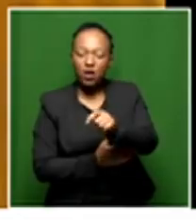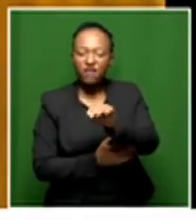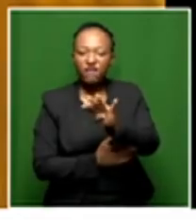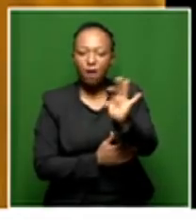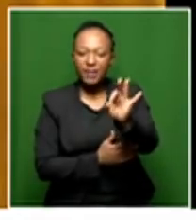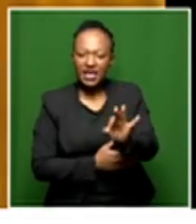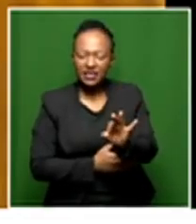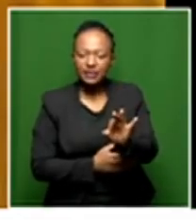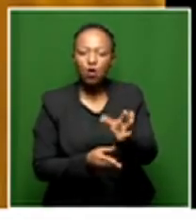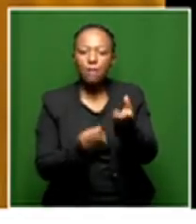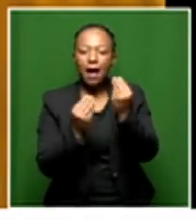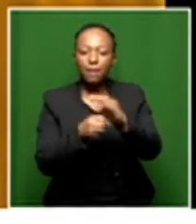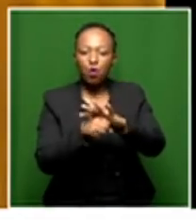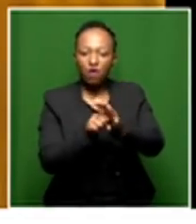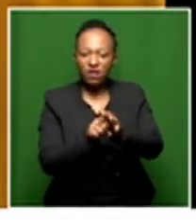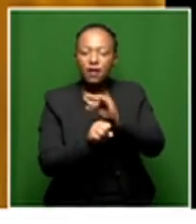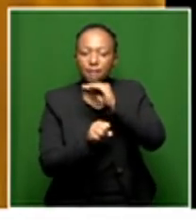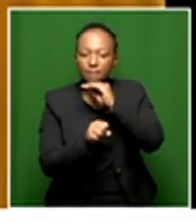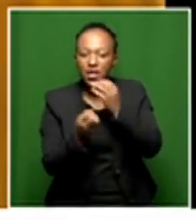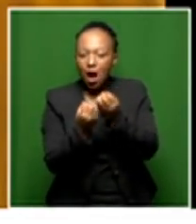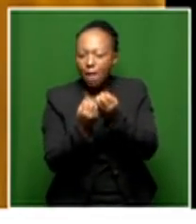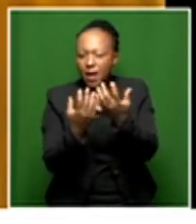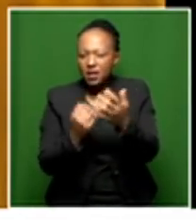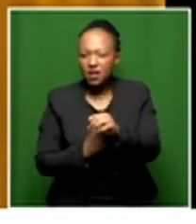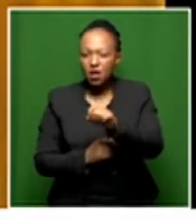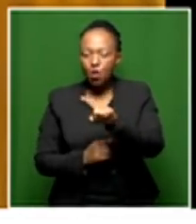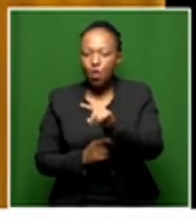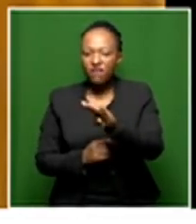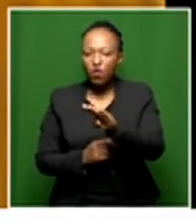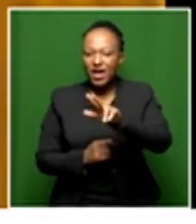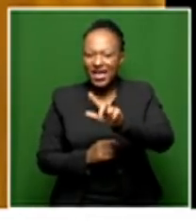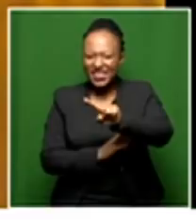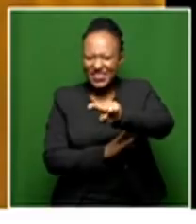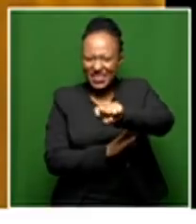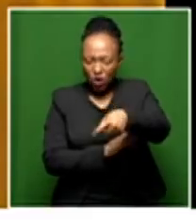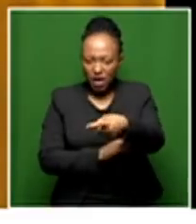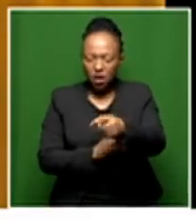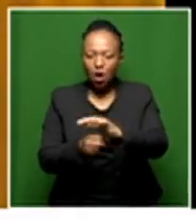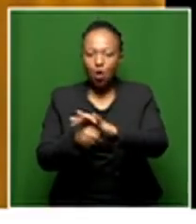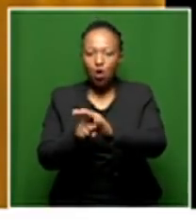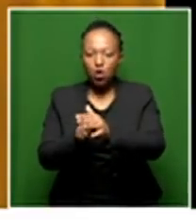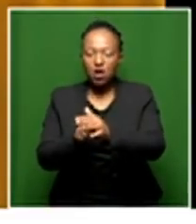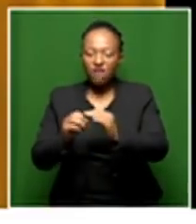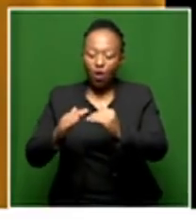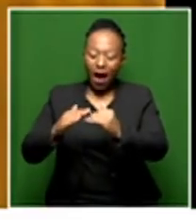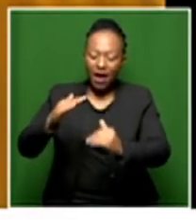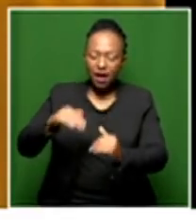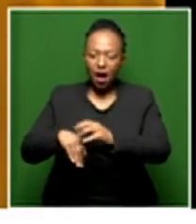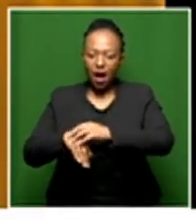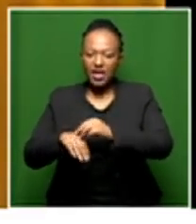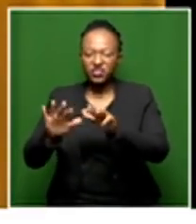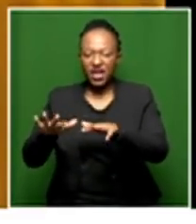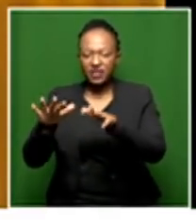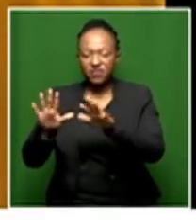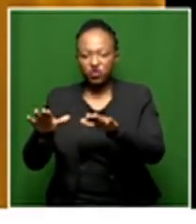all the cases, and that translated to about 148,000 cases recorded in children under the age of 19.